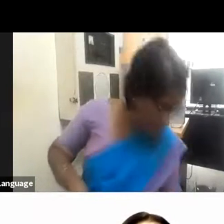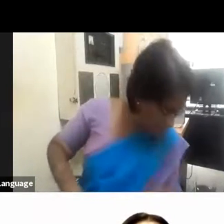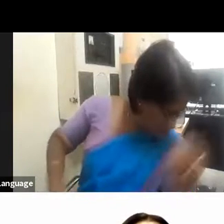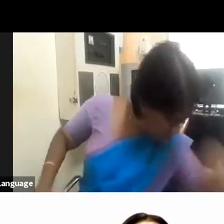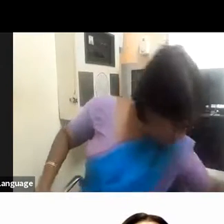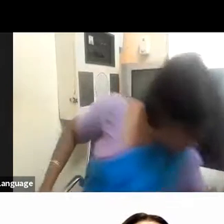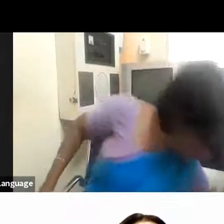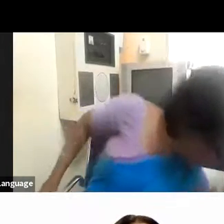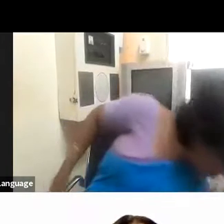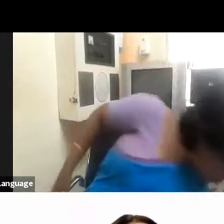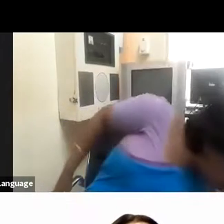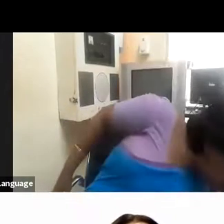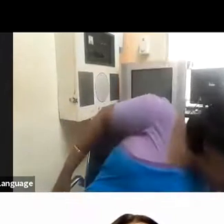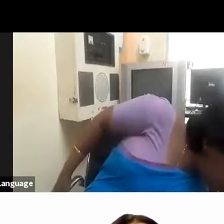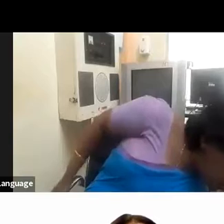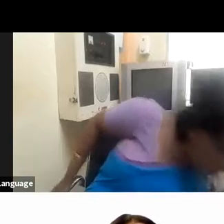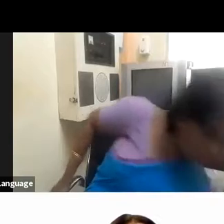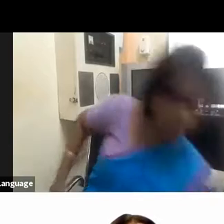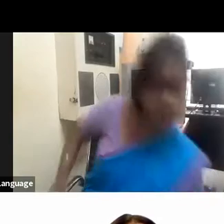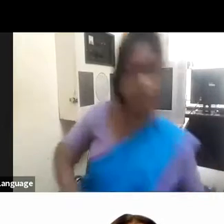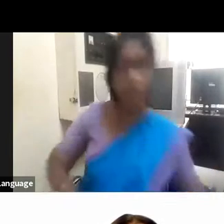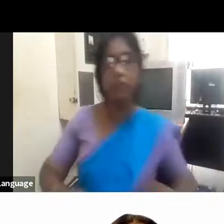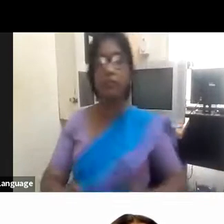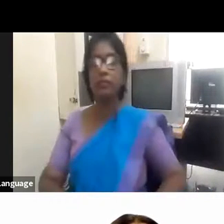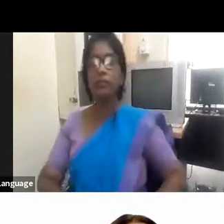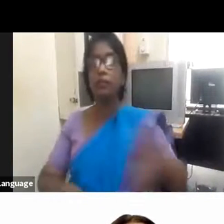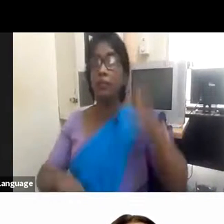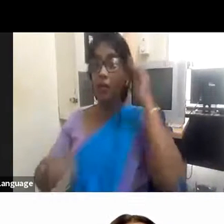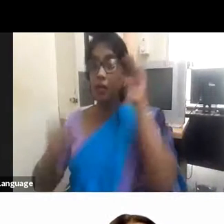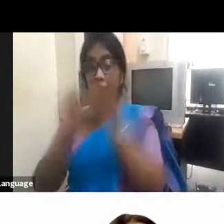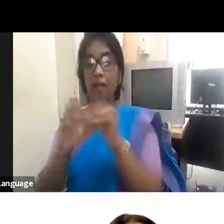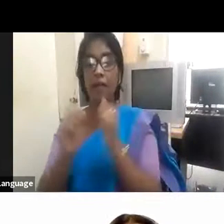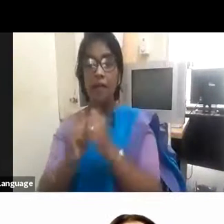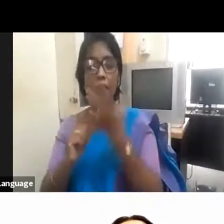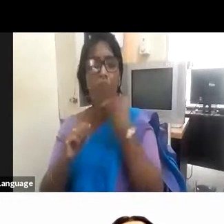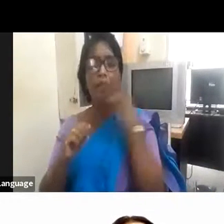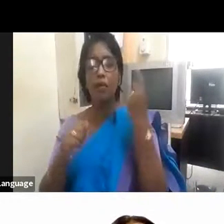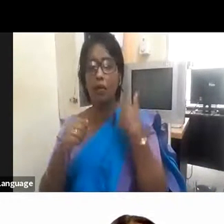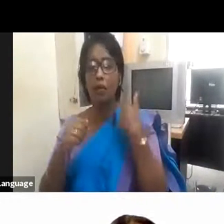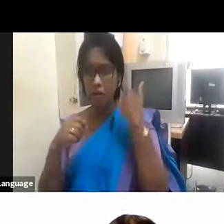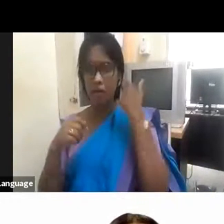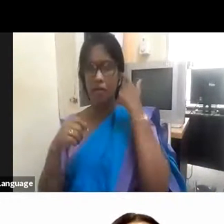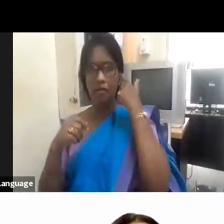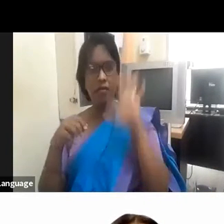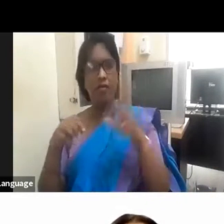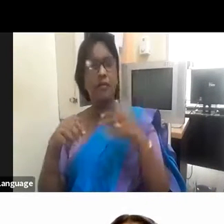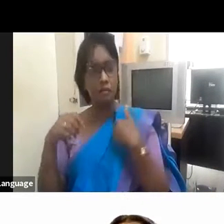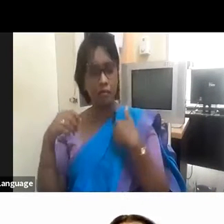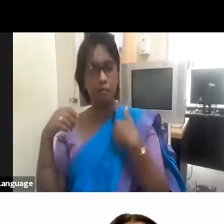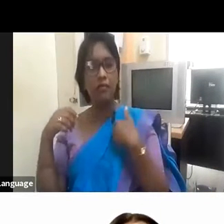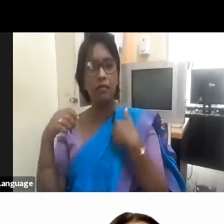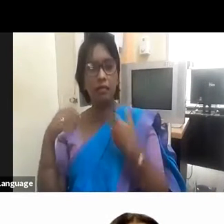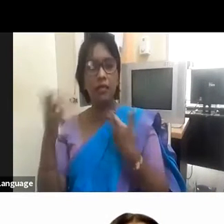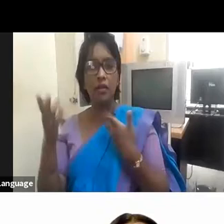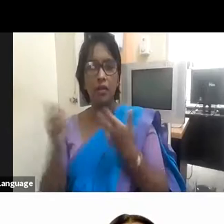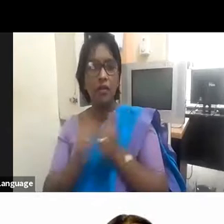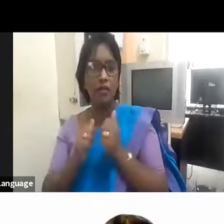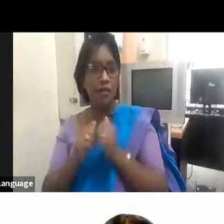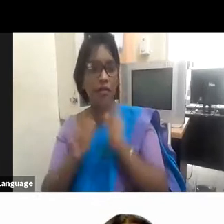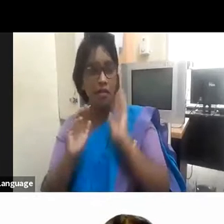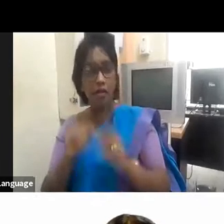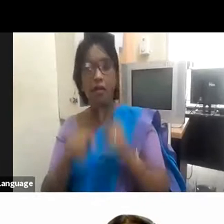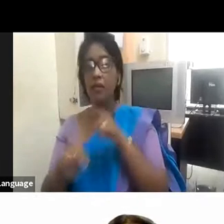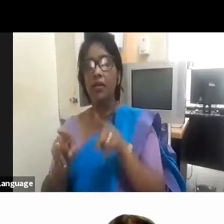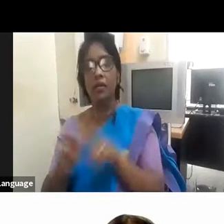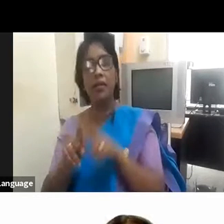thing that I understood was, if you do this, you need to have proper infrastructure in terms of not